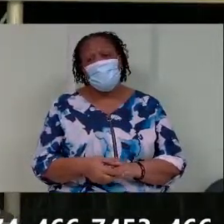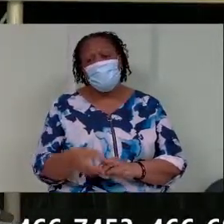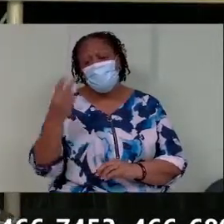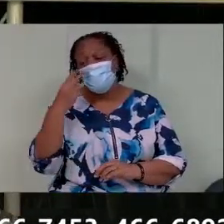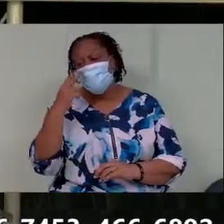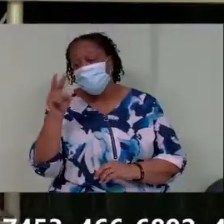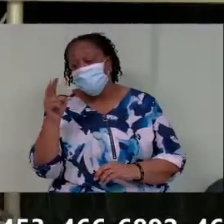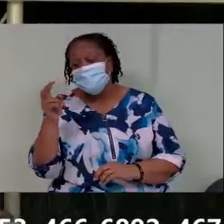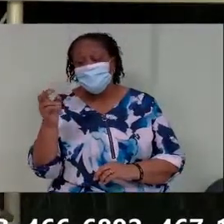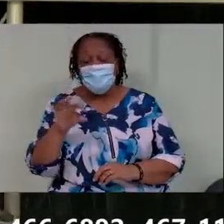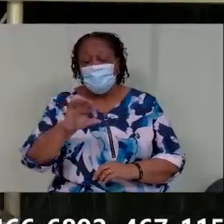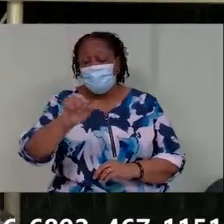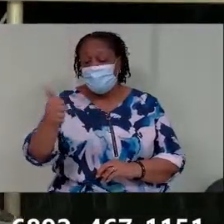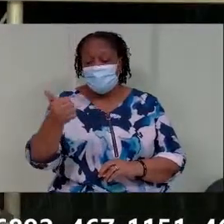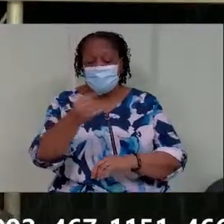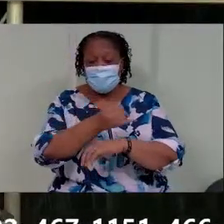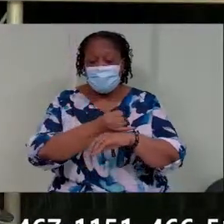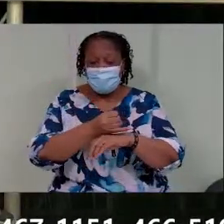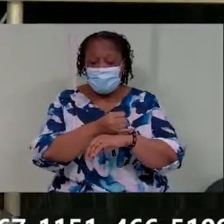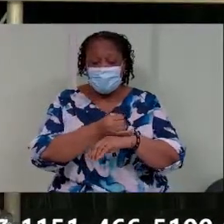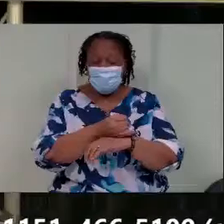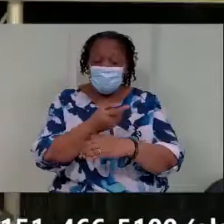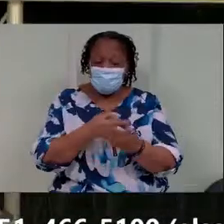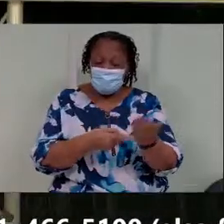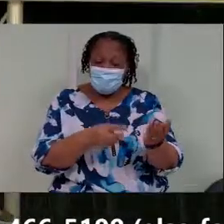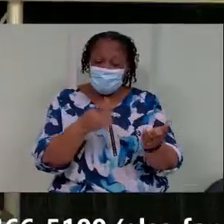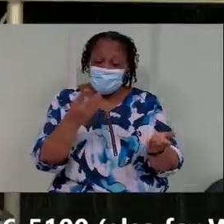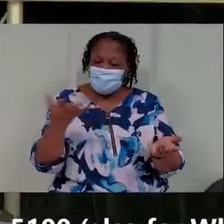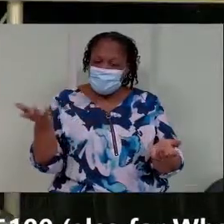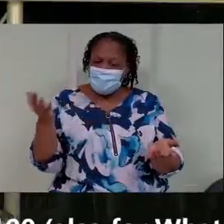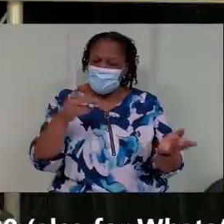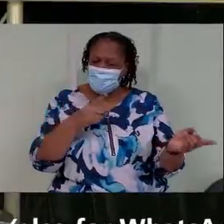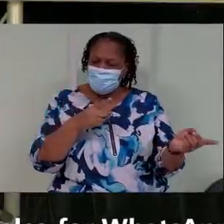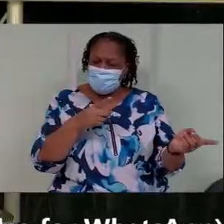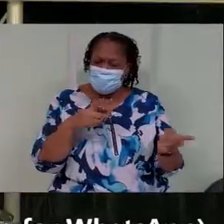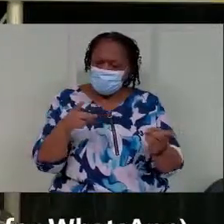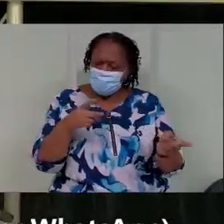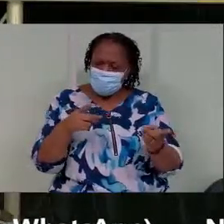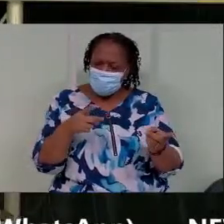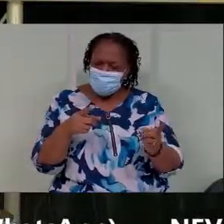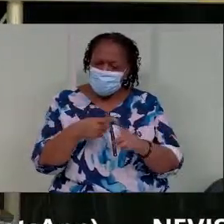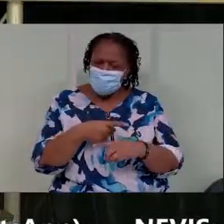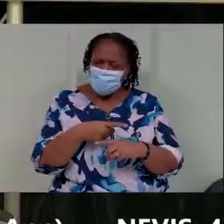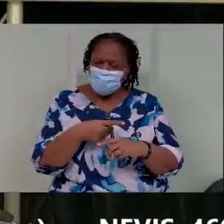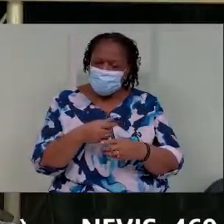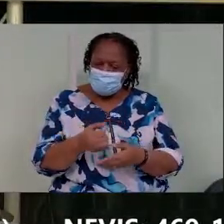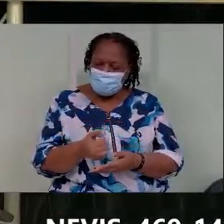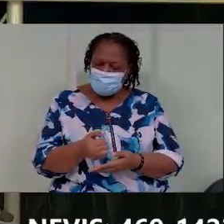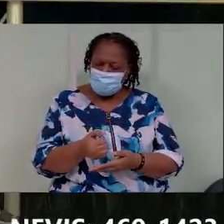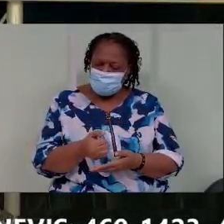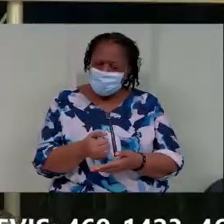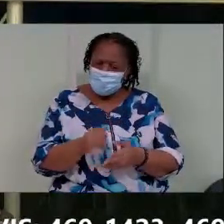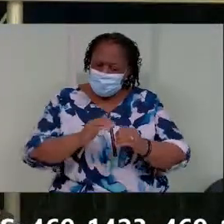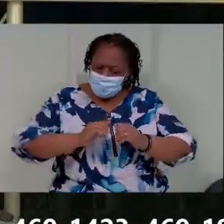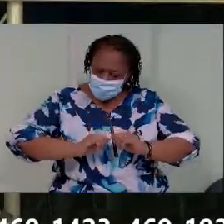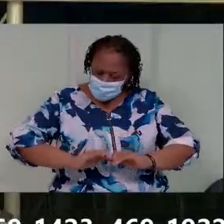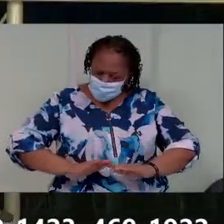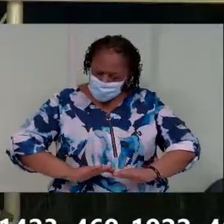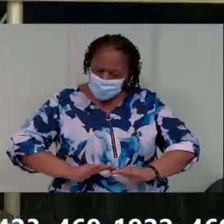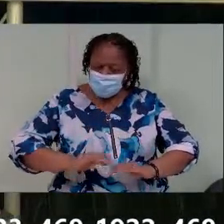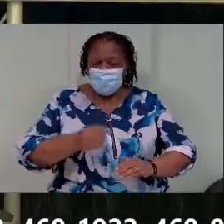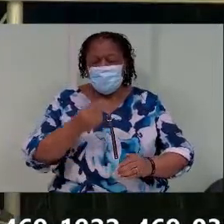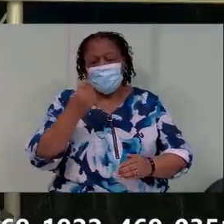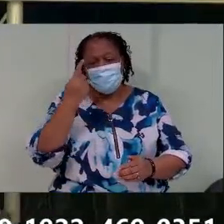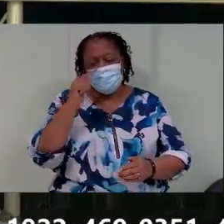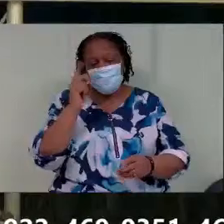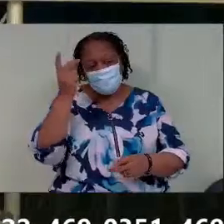And because we have been able to remain the way we are right now with our borders